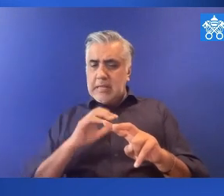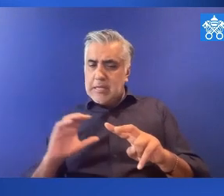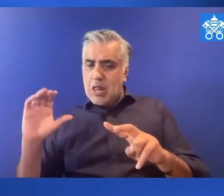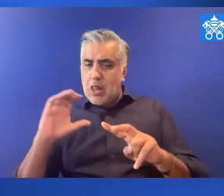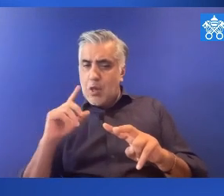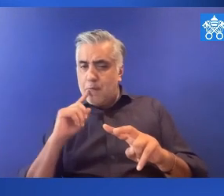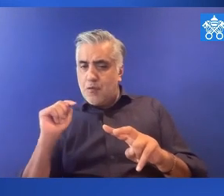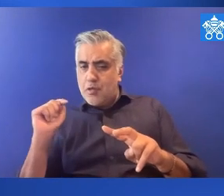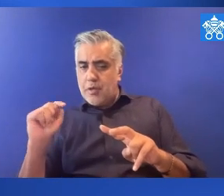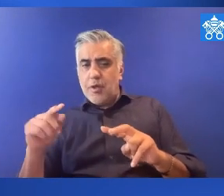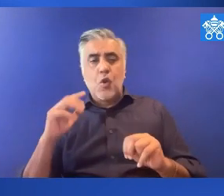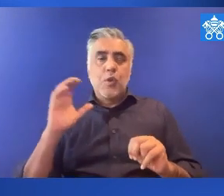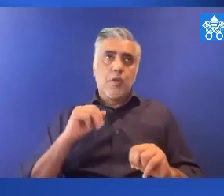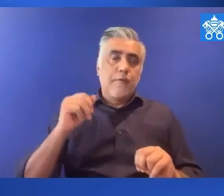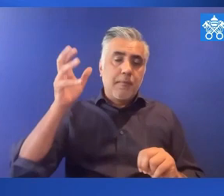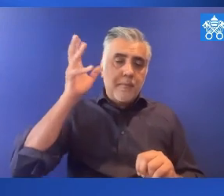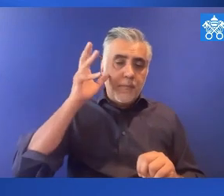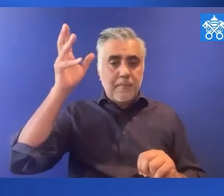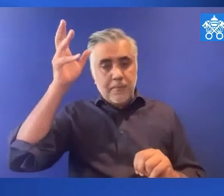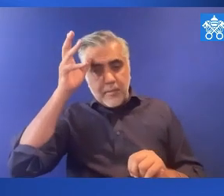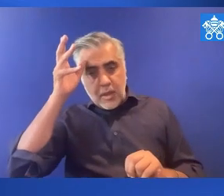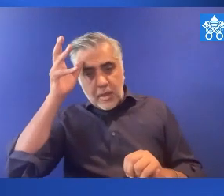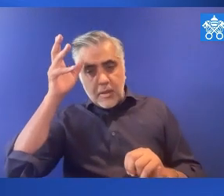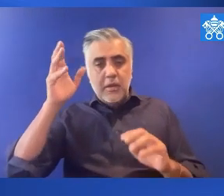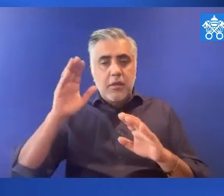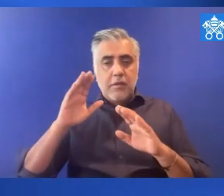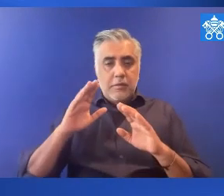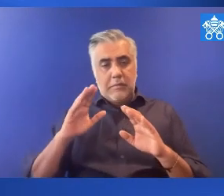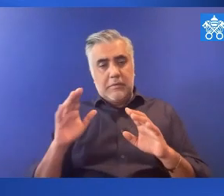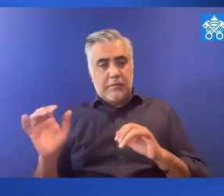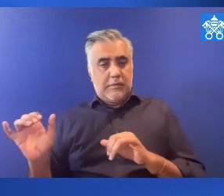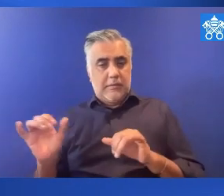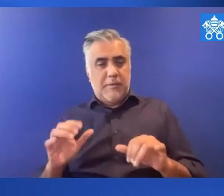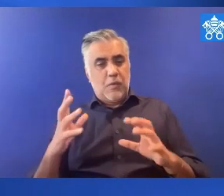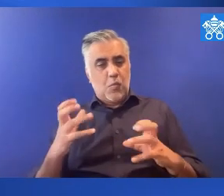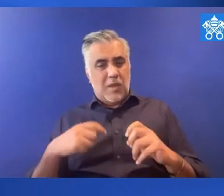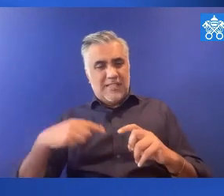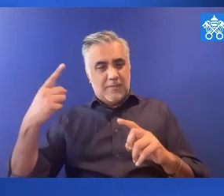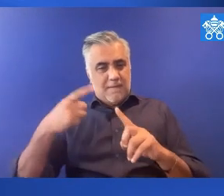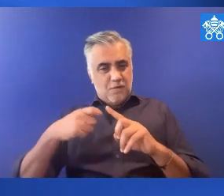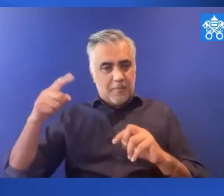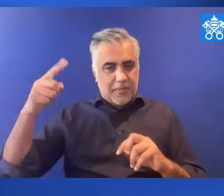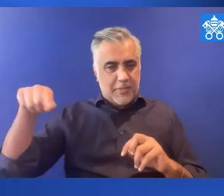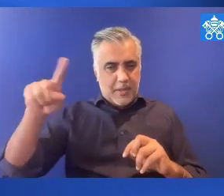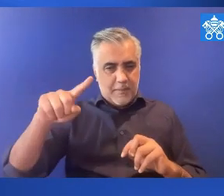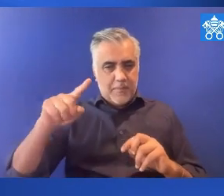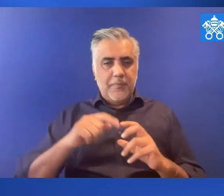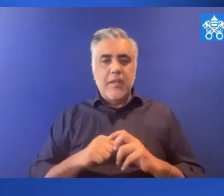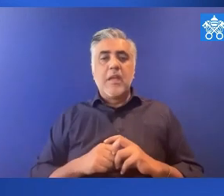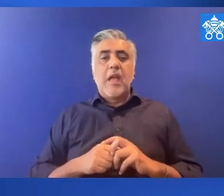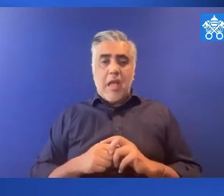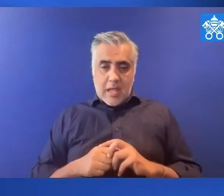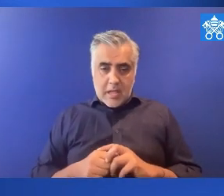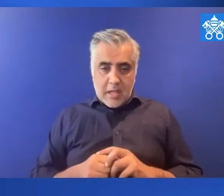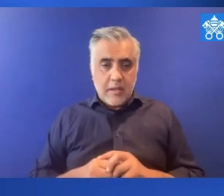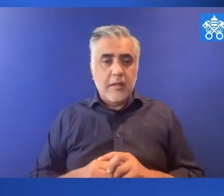get something, but doesn't look for them. We look for papa, we look for mom, just because we want something